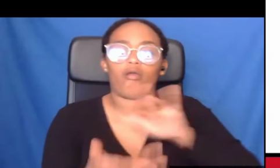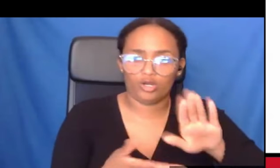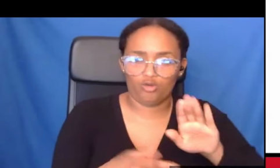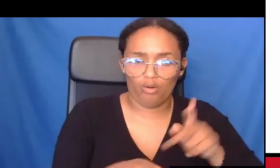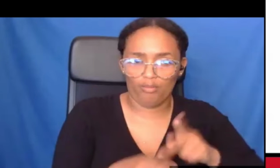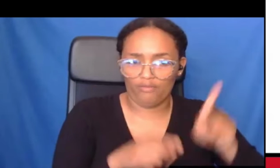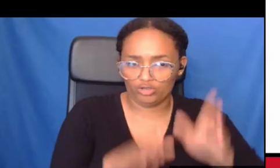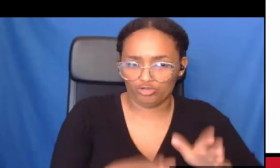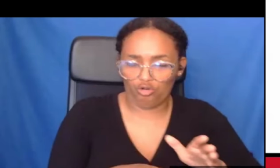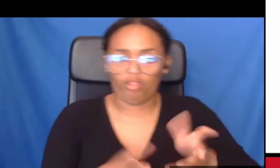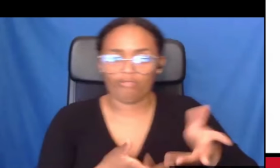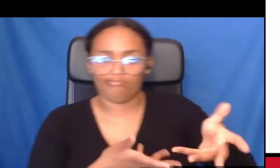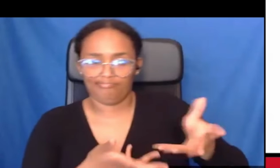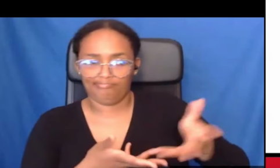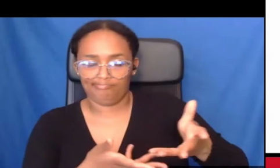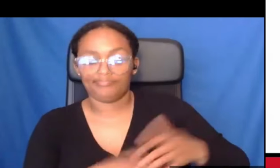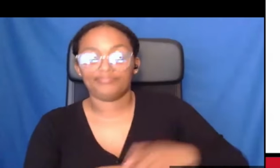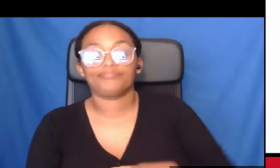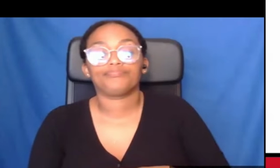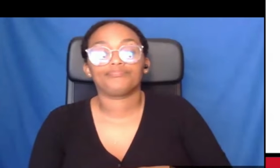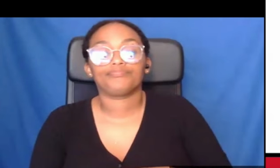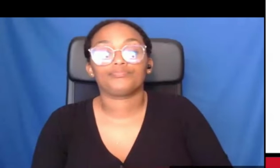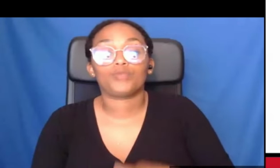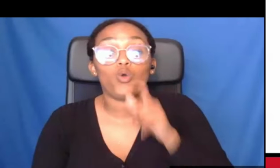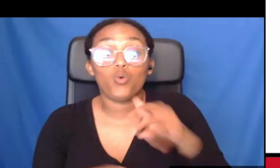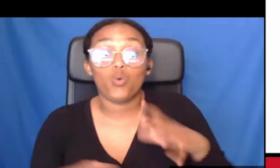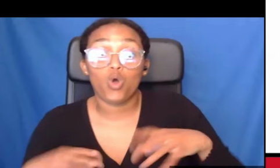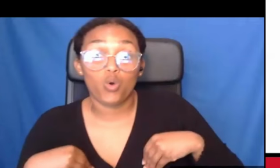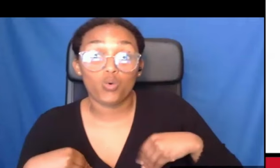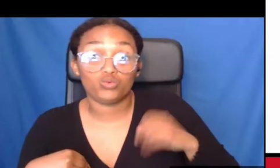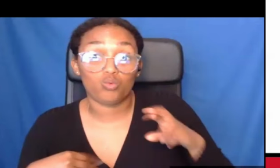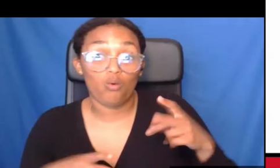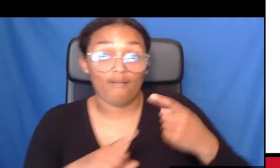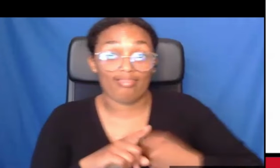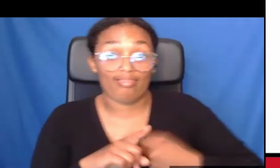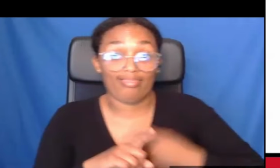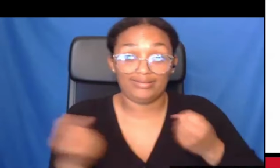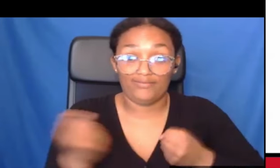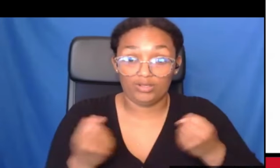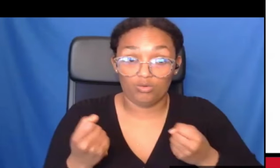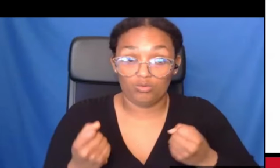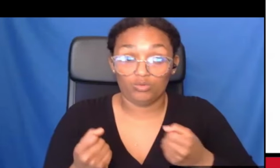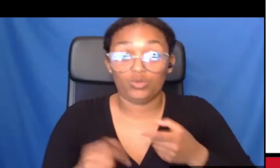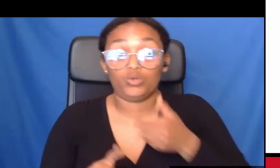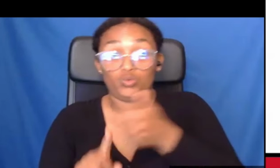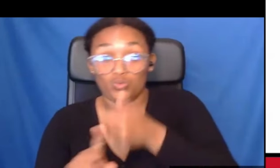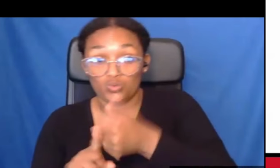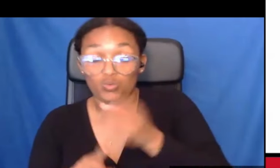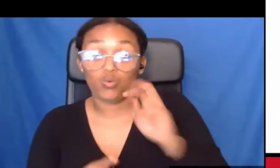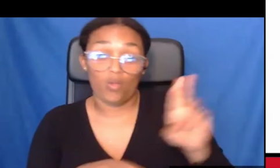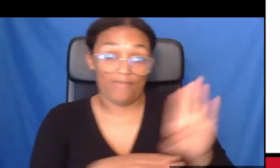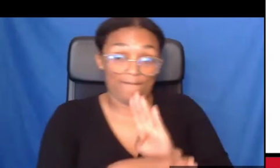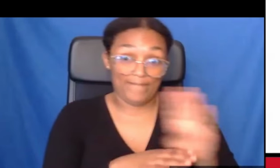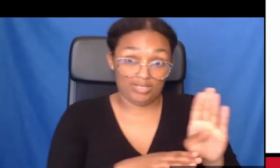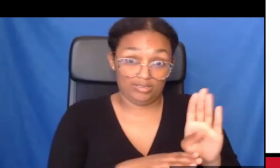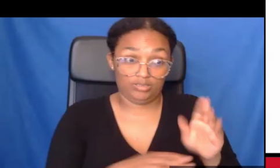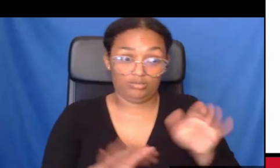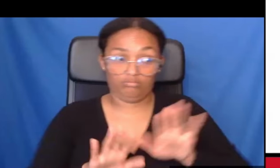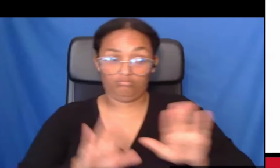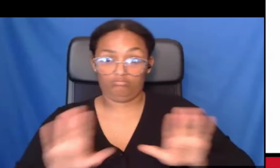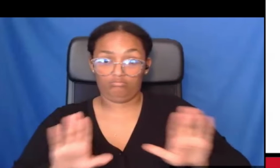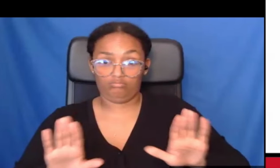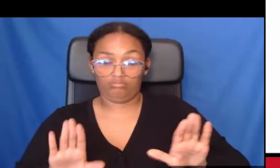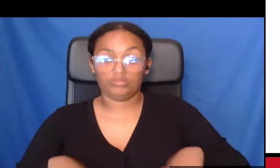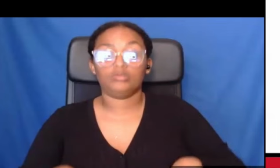owns or leases the vehicle? You or the business as an entity? If it's the business as an entity, right, that's an